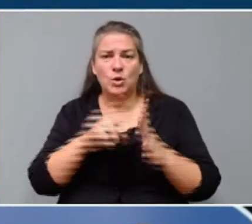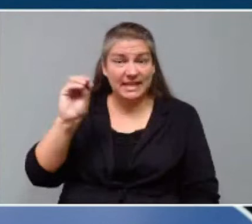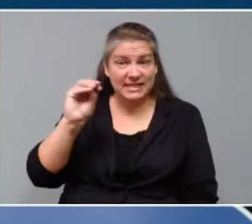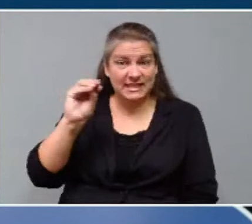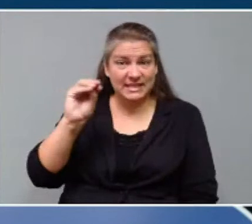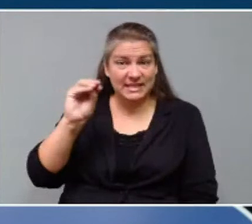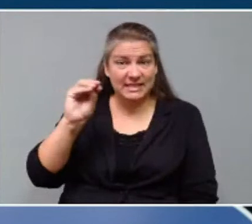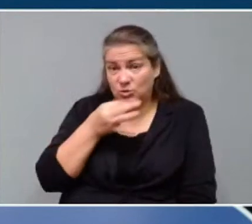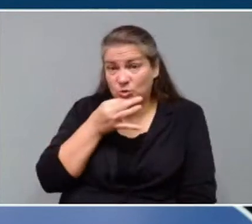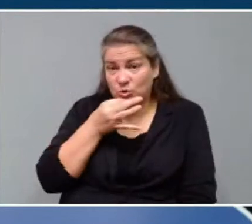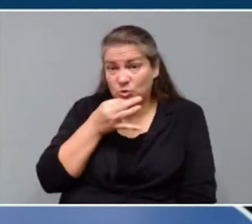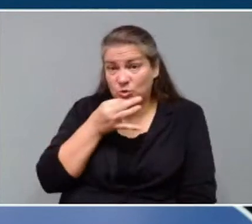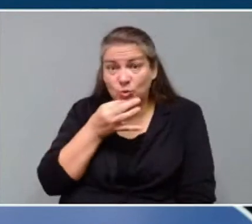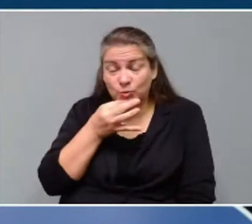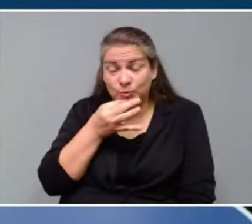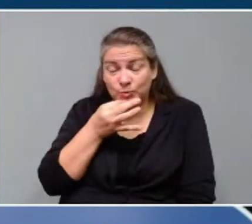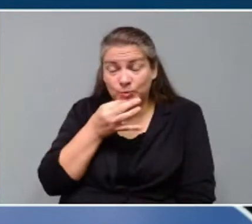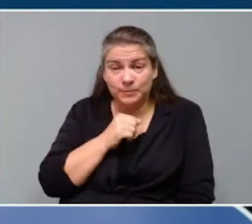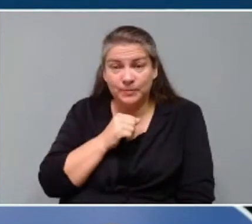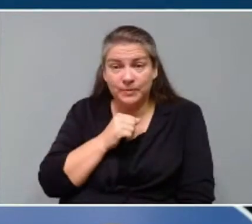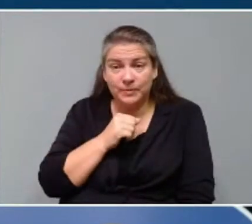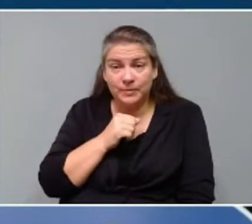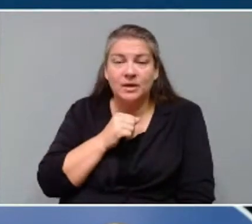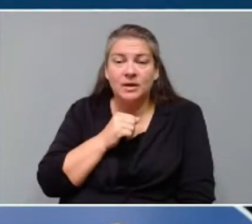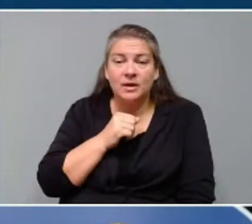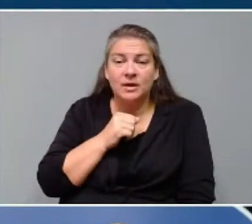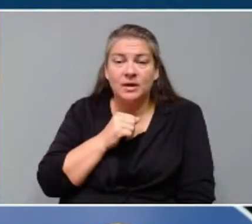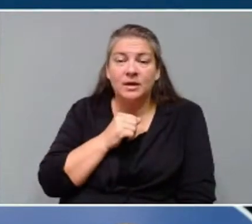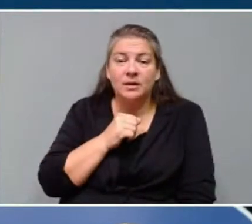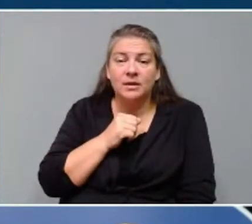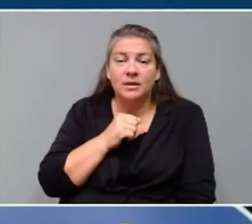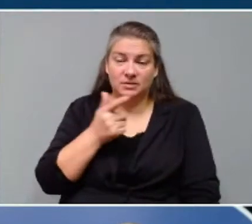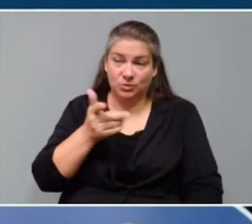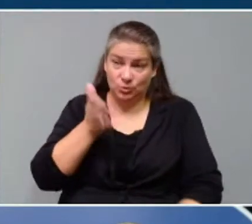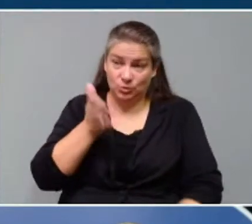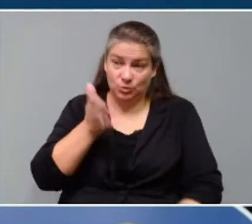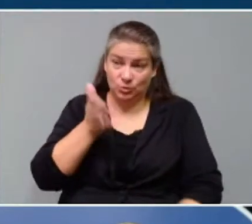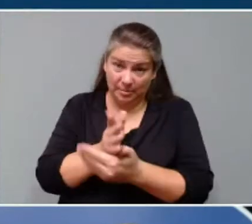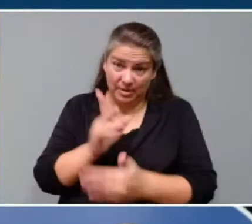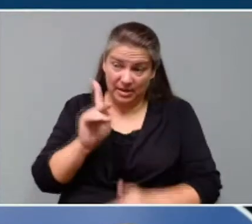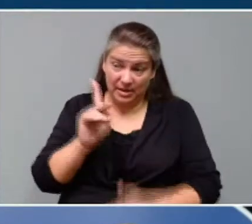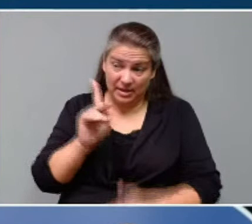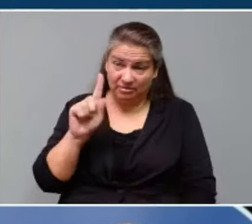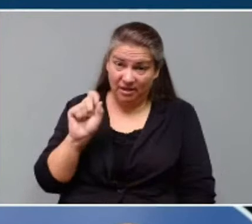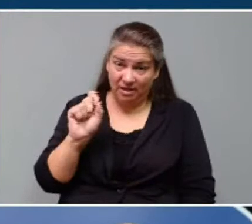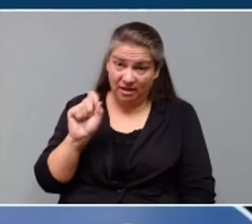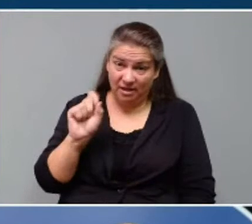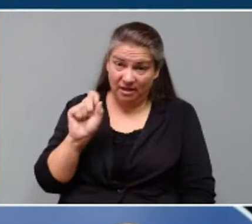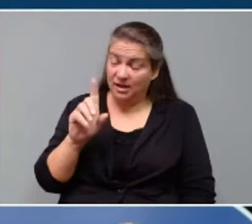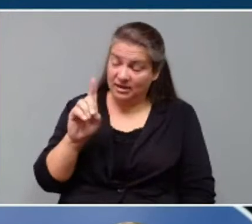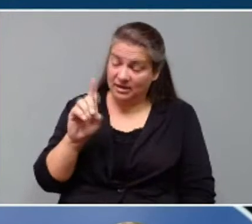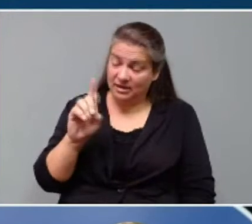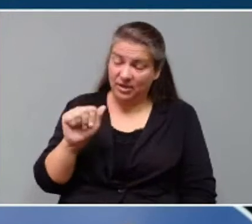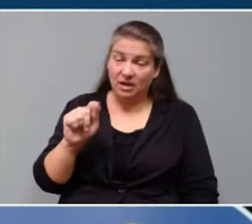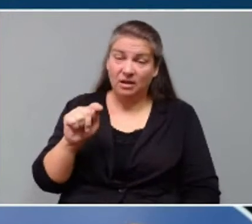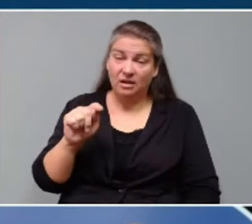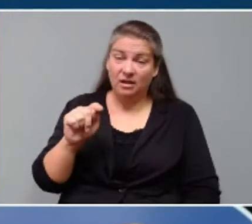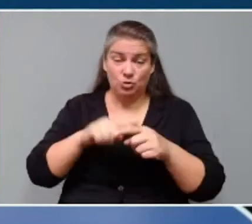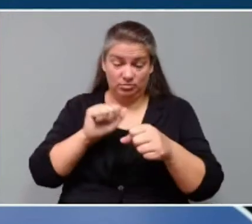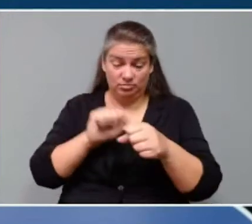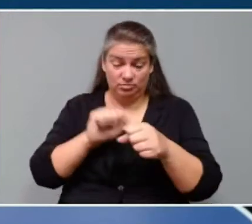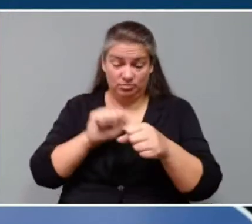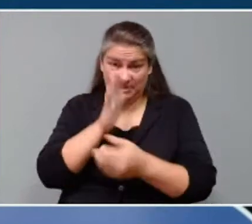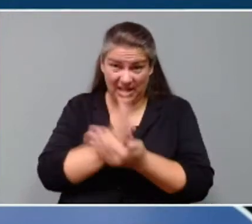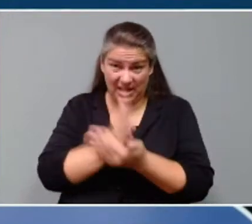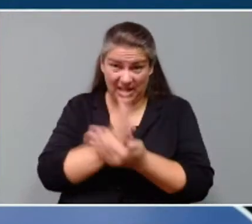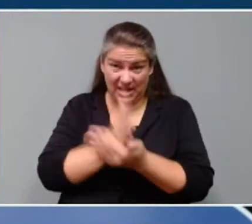up as well, because to stop Delta, to finally end this thing, we need to be well above